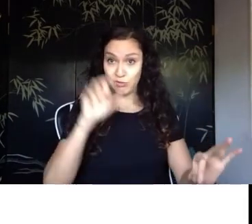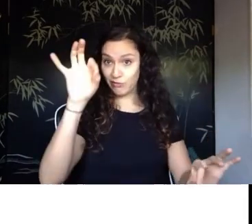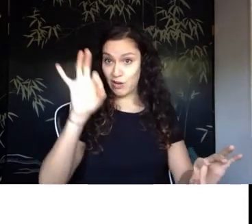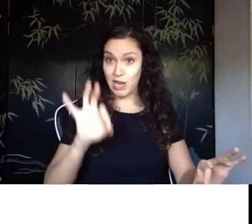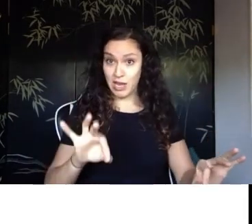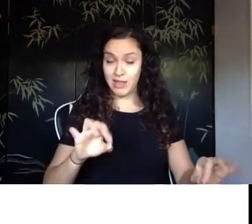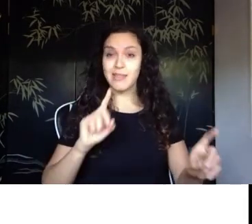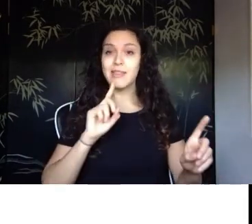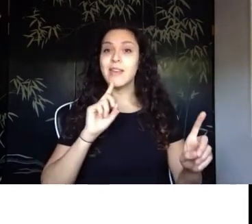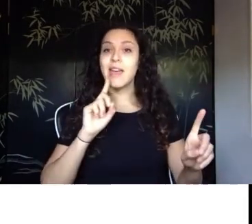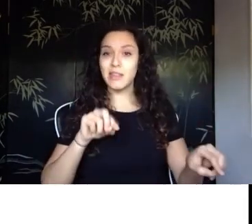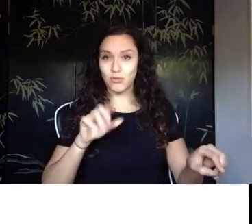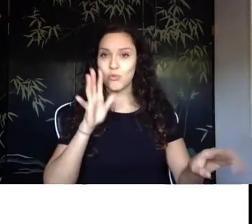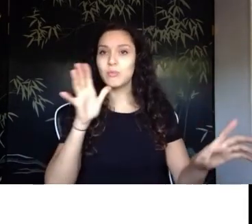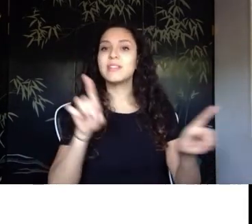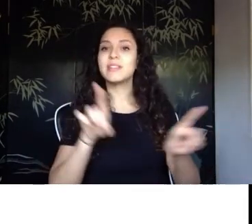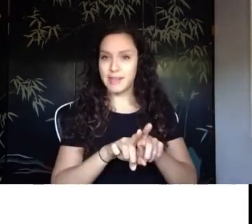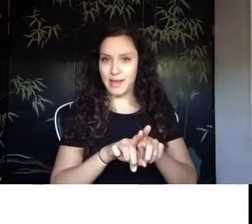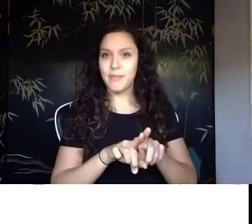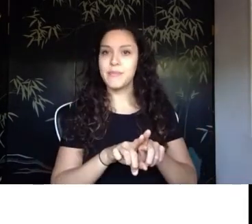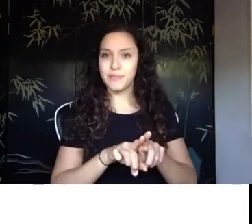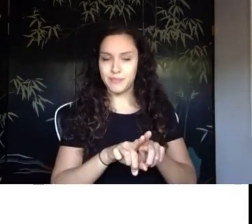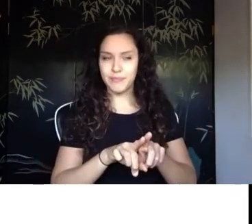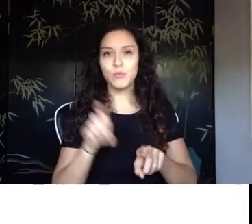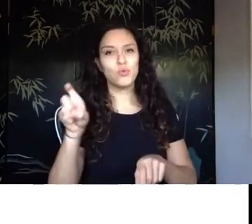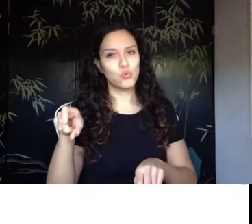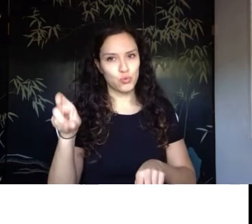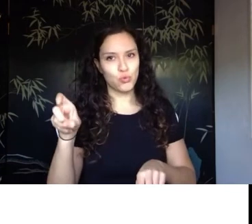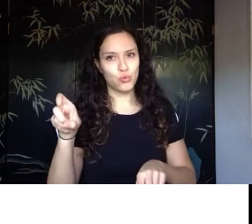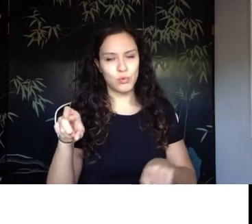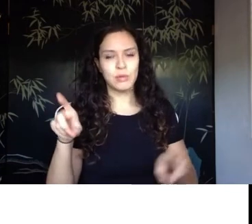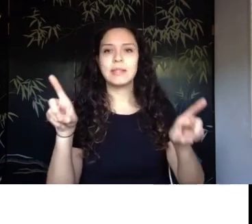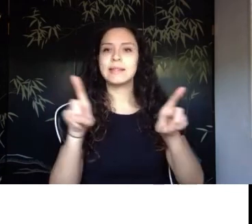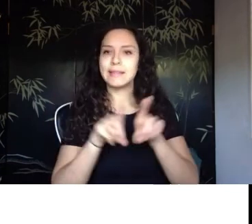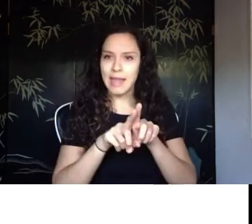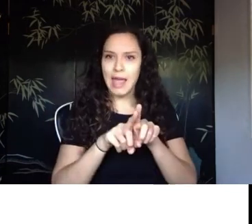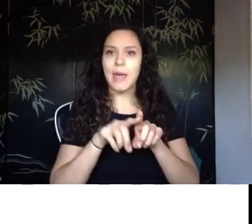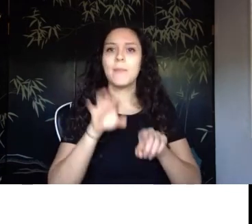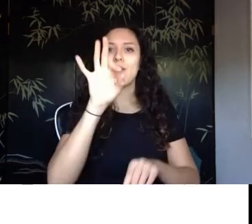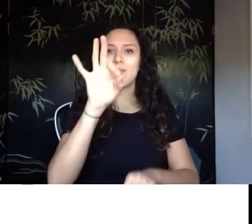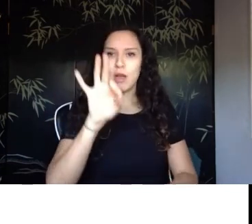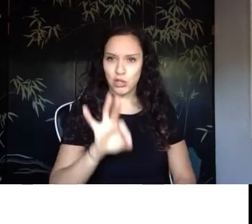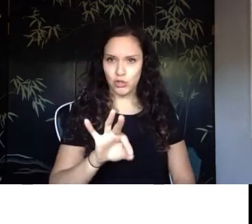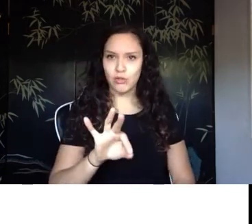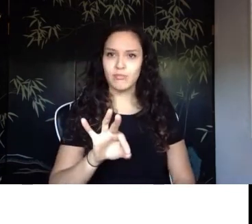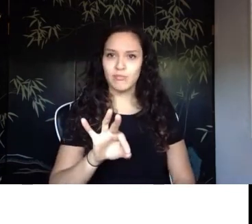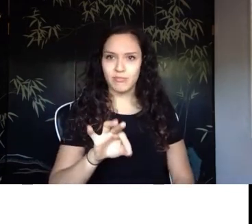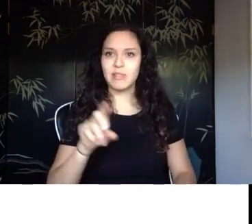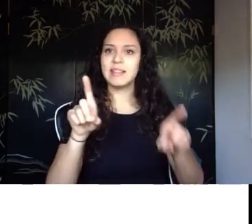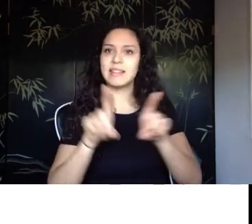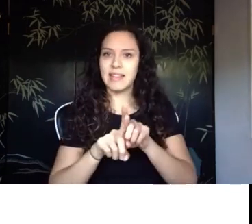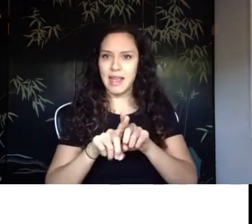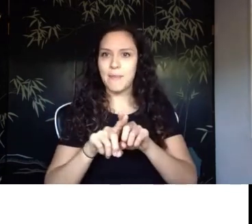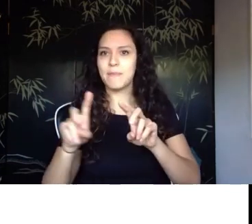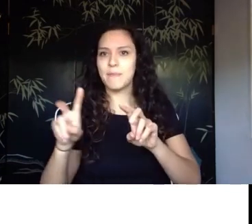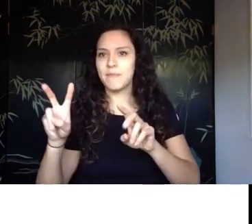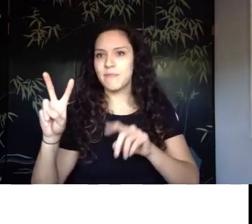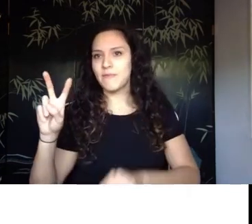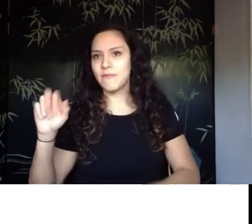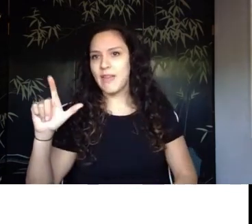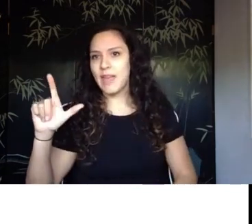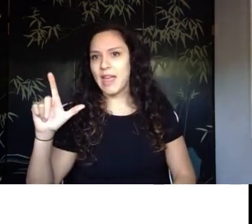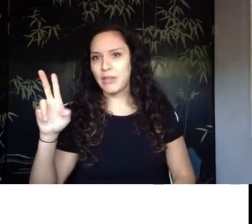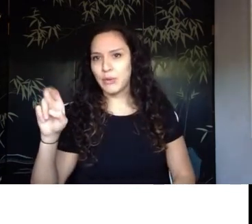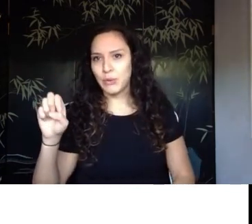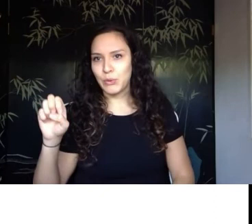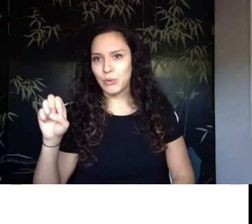And again, if you simplify both of them, you should get the same answer. They should be the same